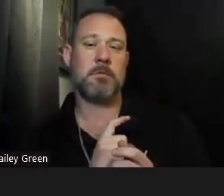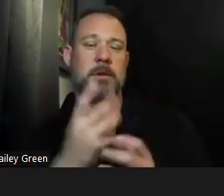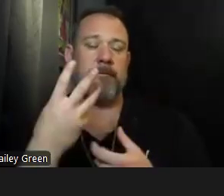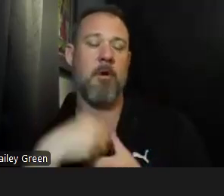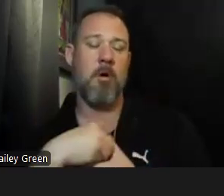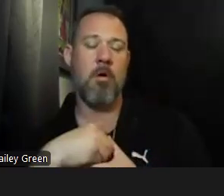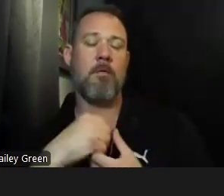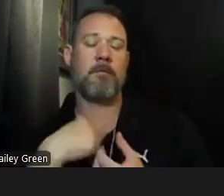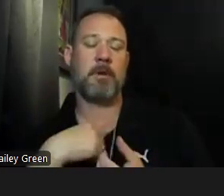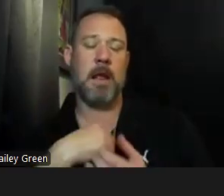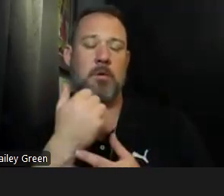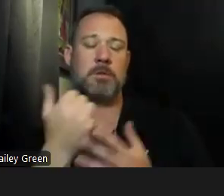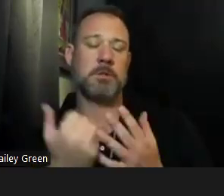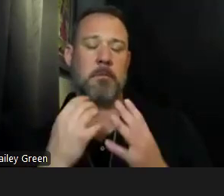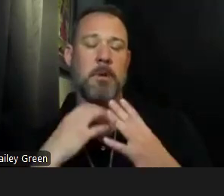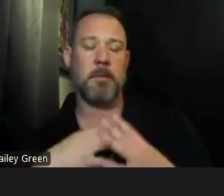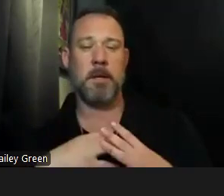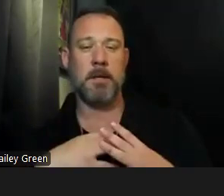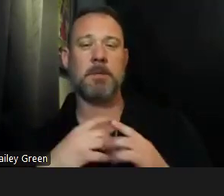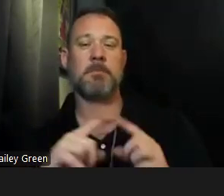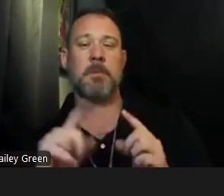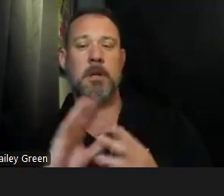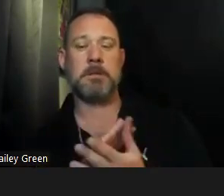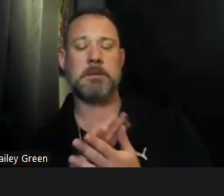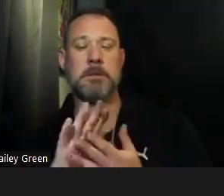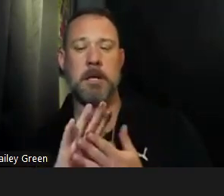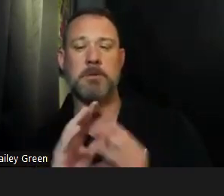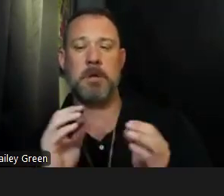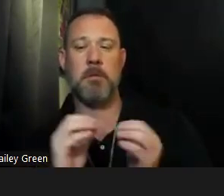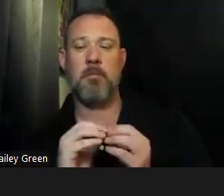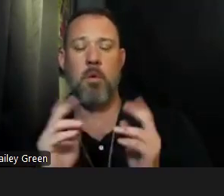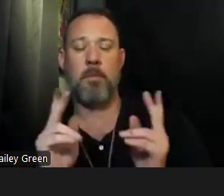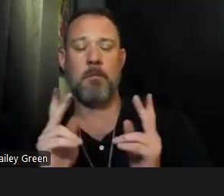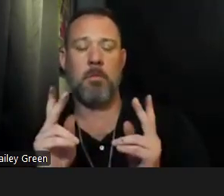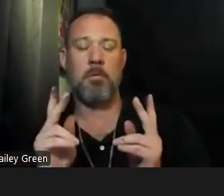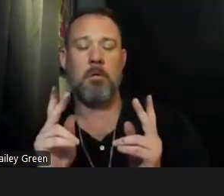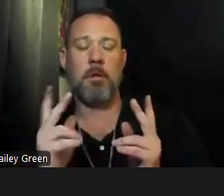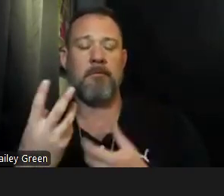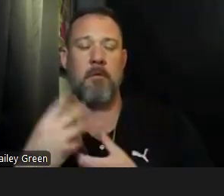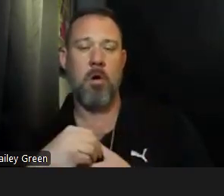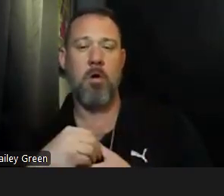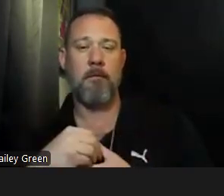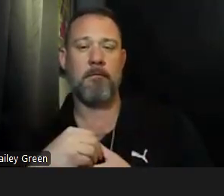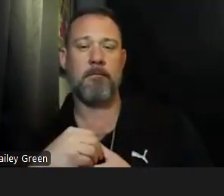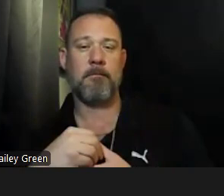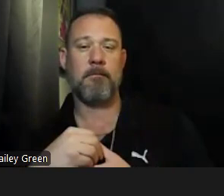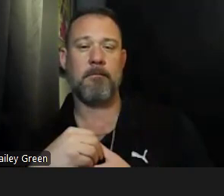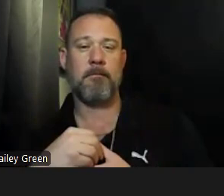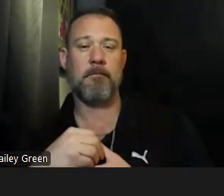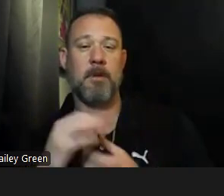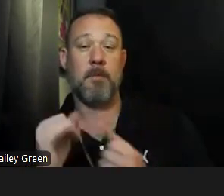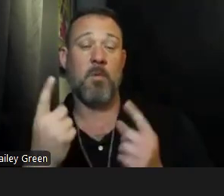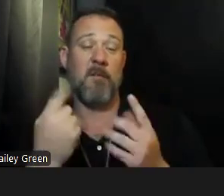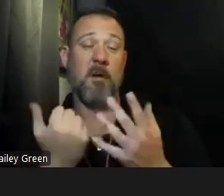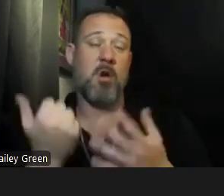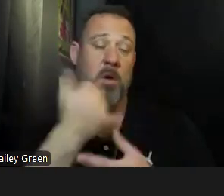involved in our subcommittees, but it's always nice to get more folks to the table, and I think that could definitely be one of our